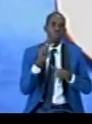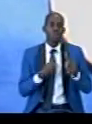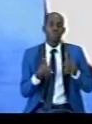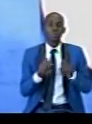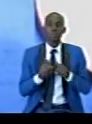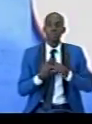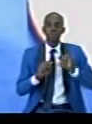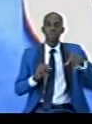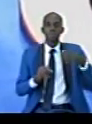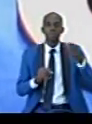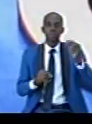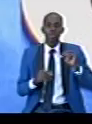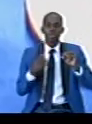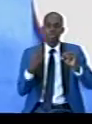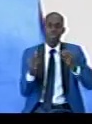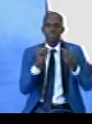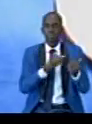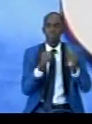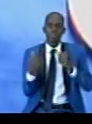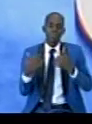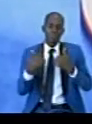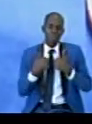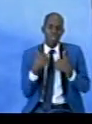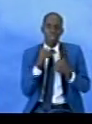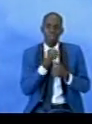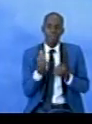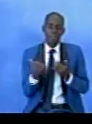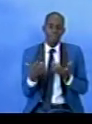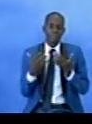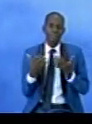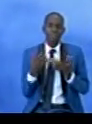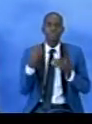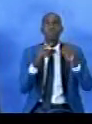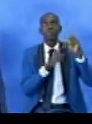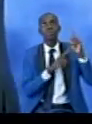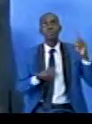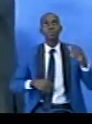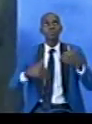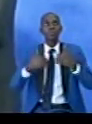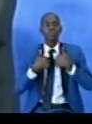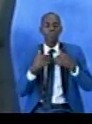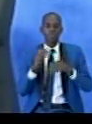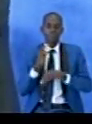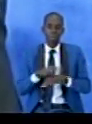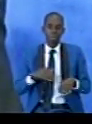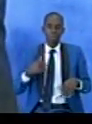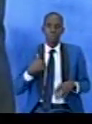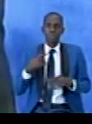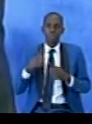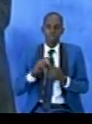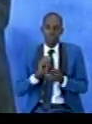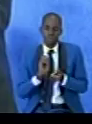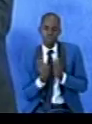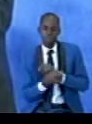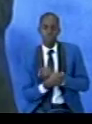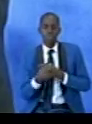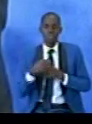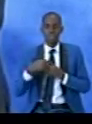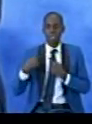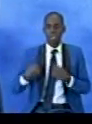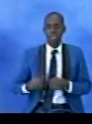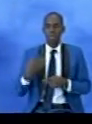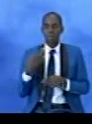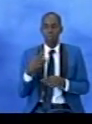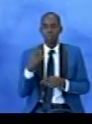one desire. I have a calling. The Lord had called me to turn the hearts of the children to the fathers